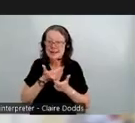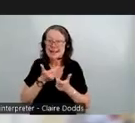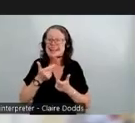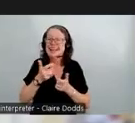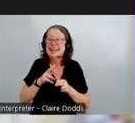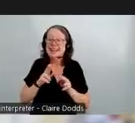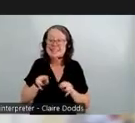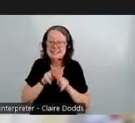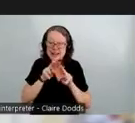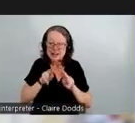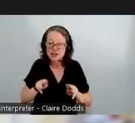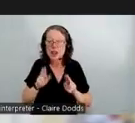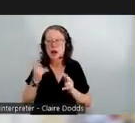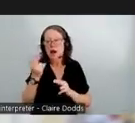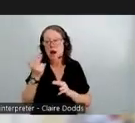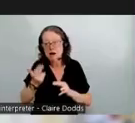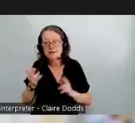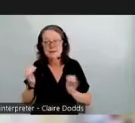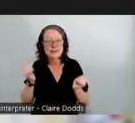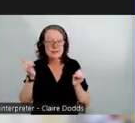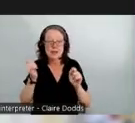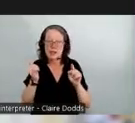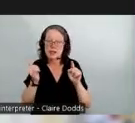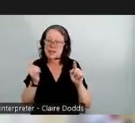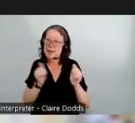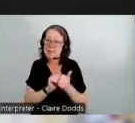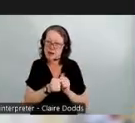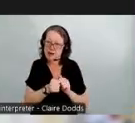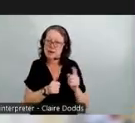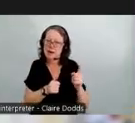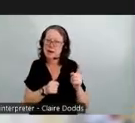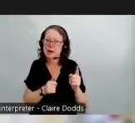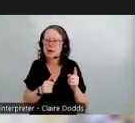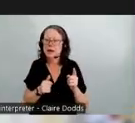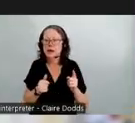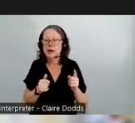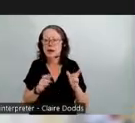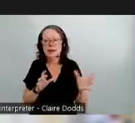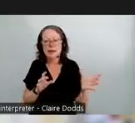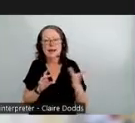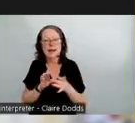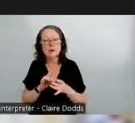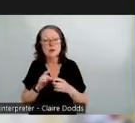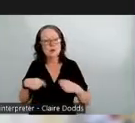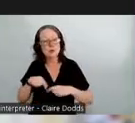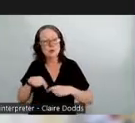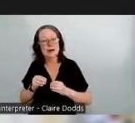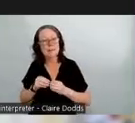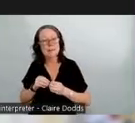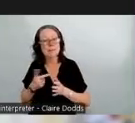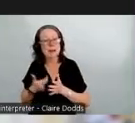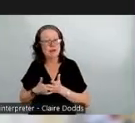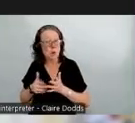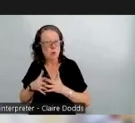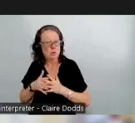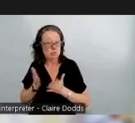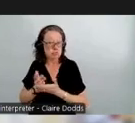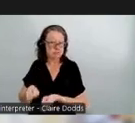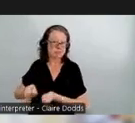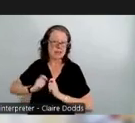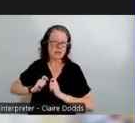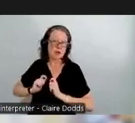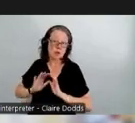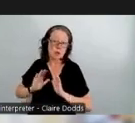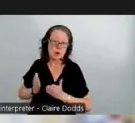been instrumental in and lead on the fact that Barrow's been named the UK's first comic book town, we're creating an